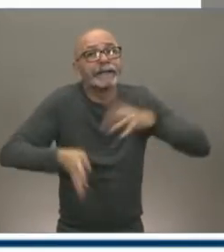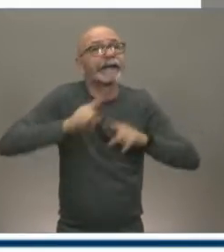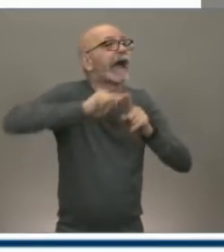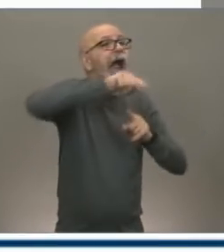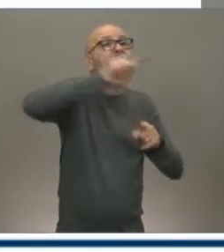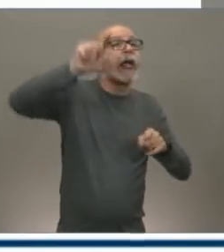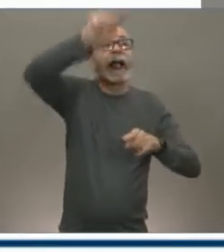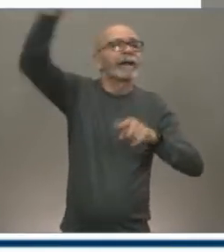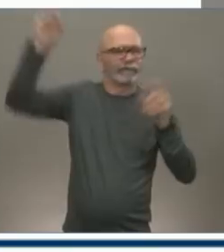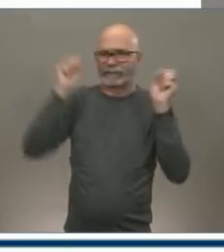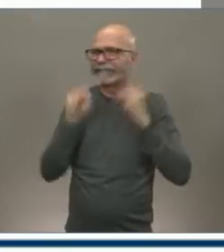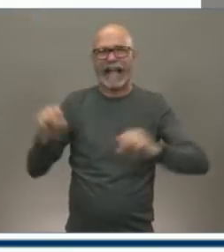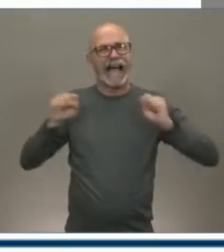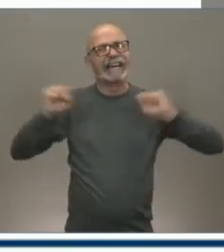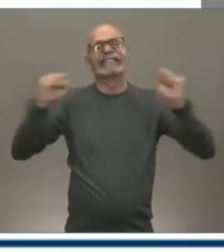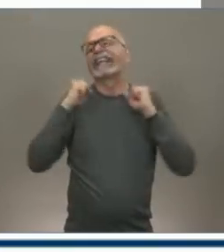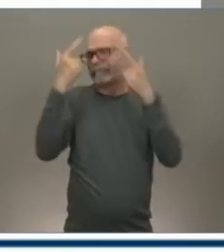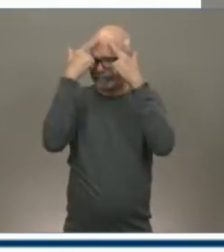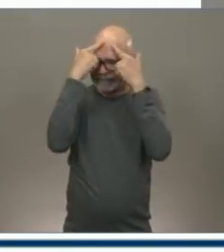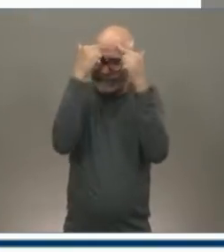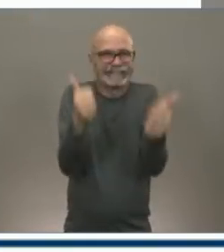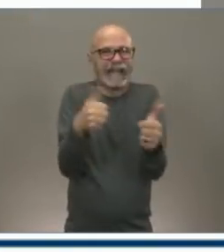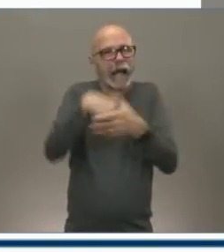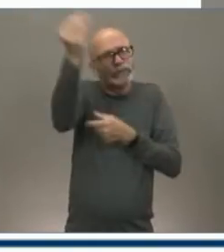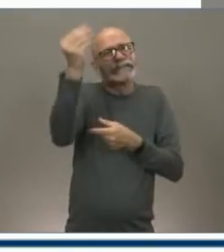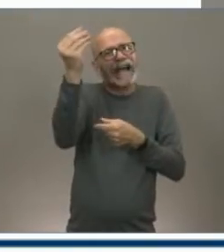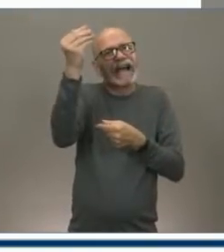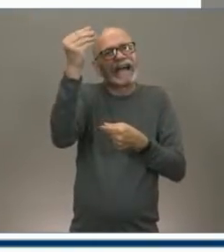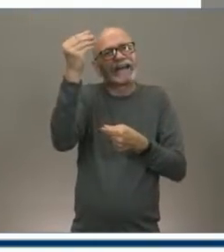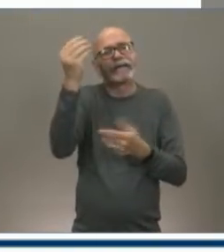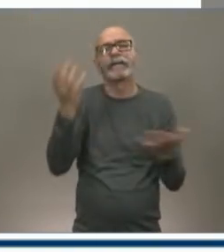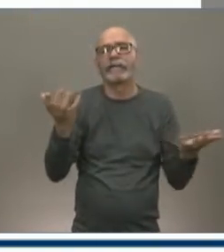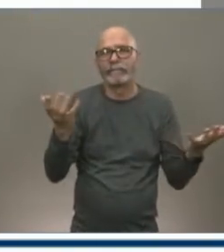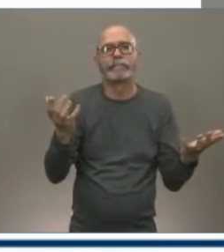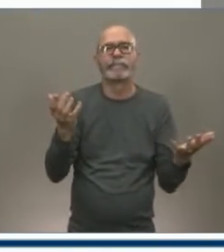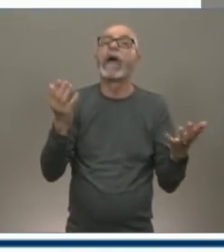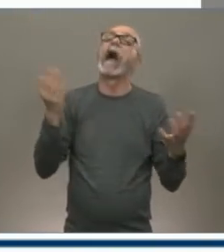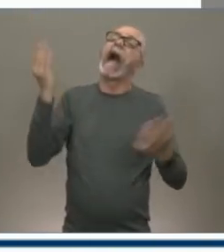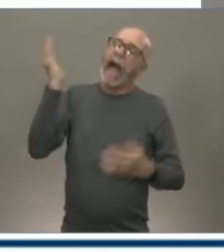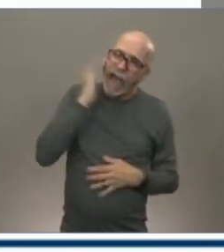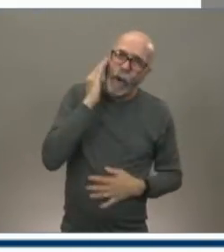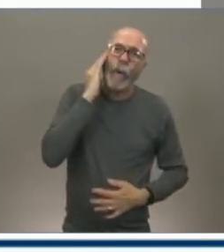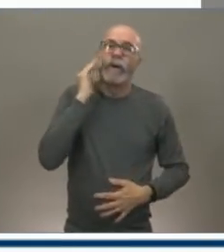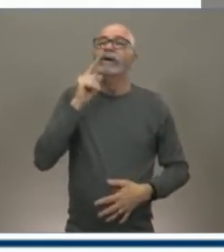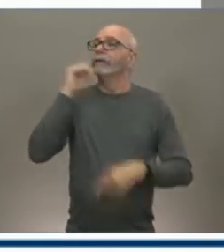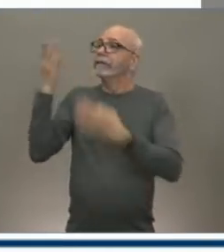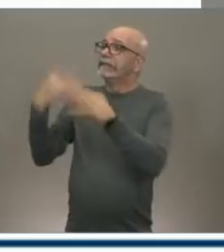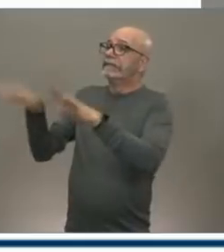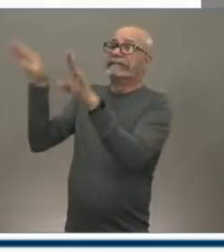options. But again, clarifying that even with the restrictions on closing